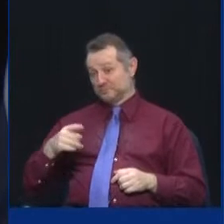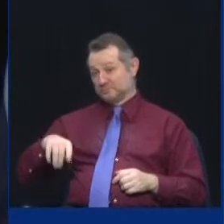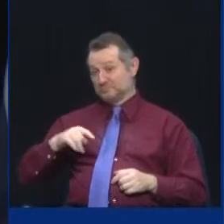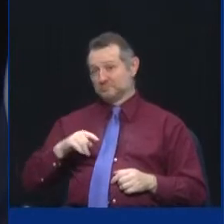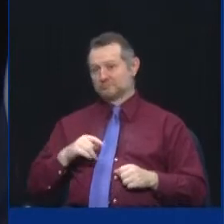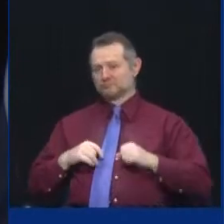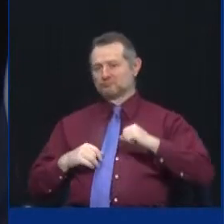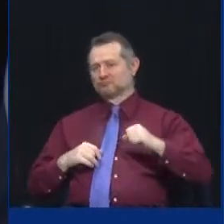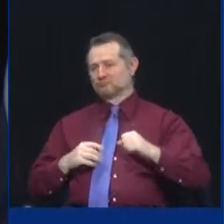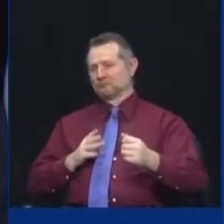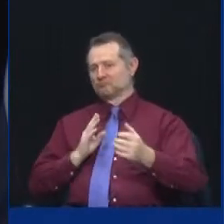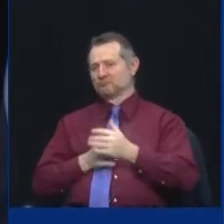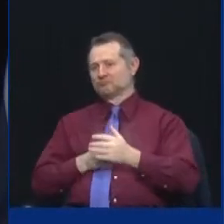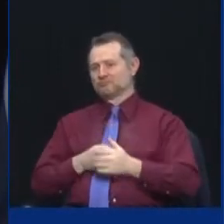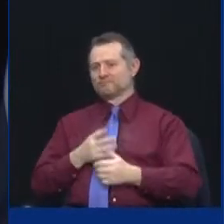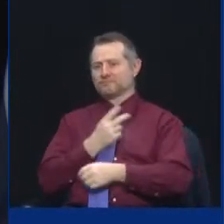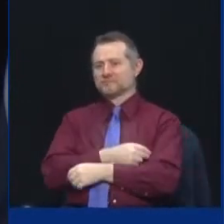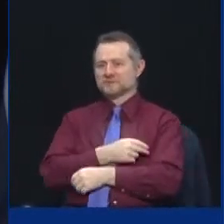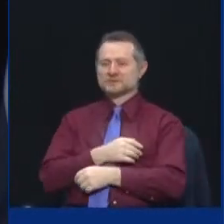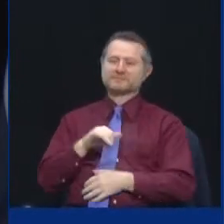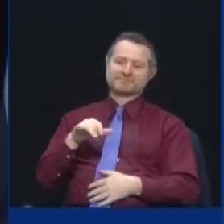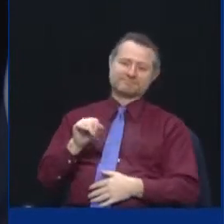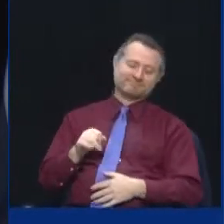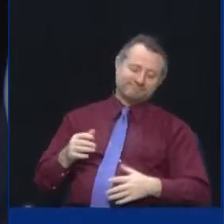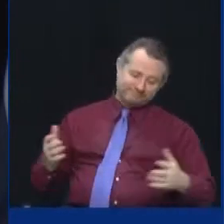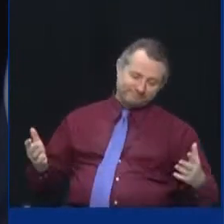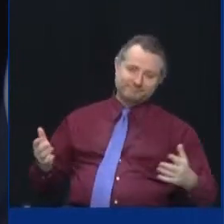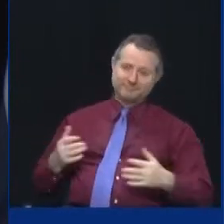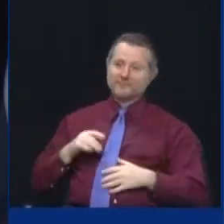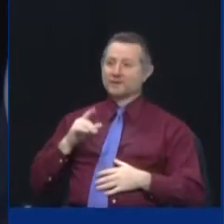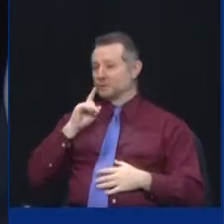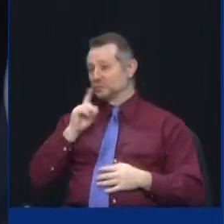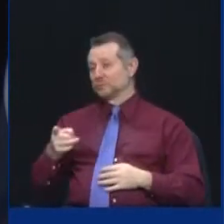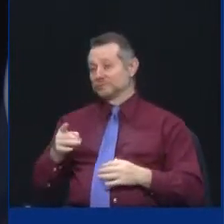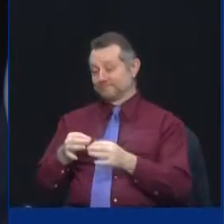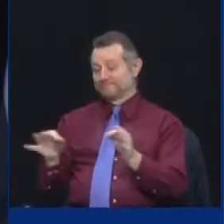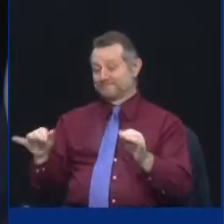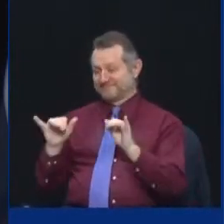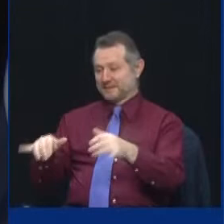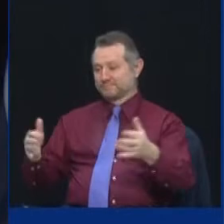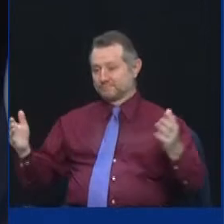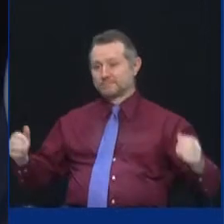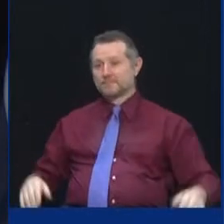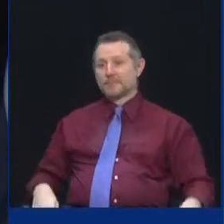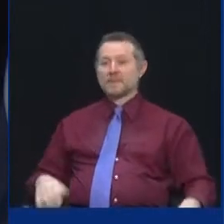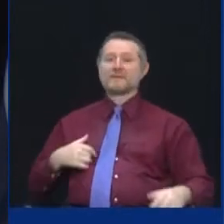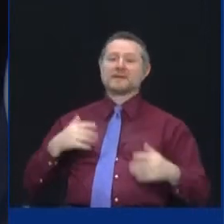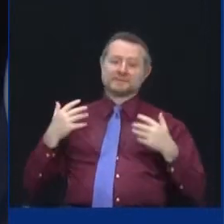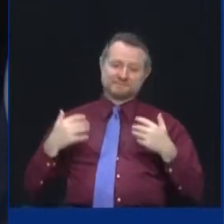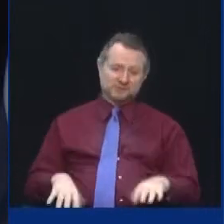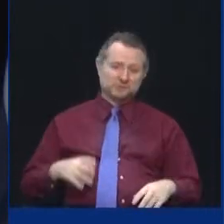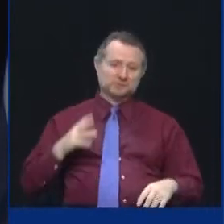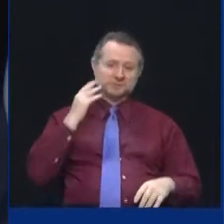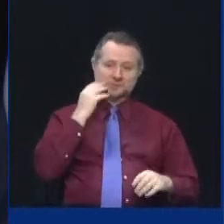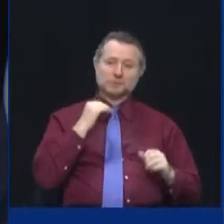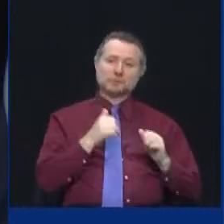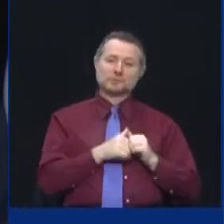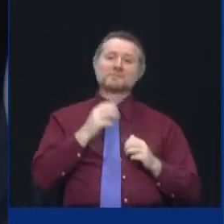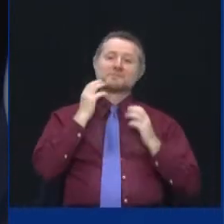anti-vaccine? Yes. That is a true statement. I went through this with the measles, as I